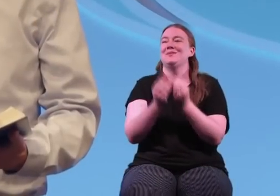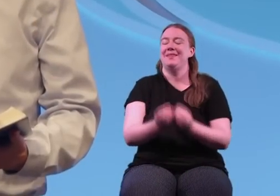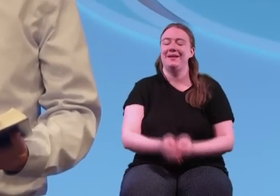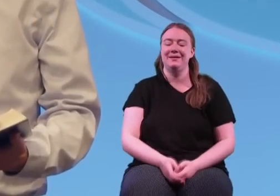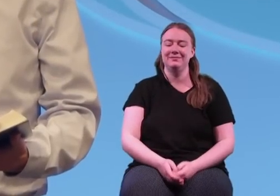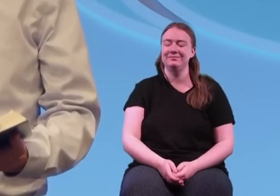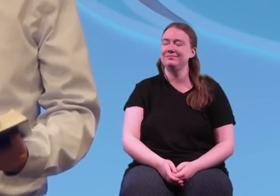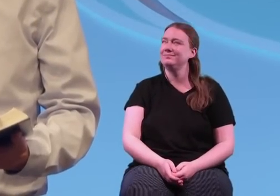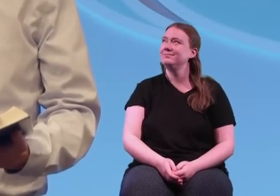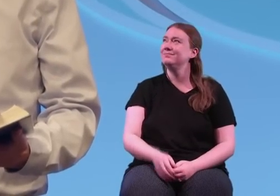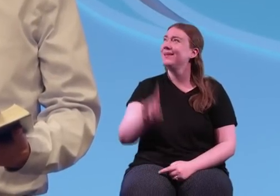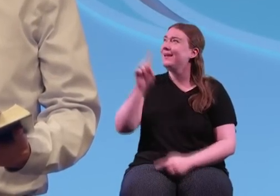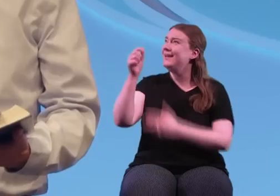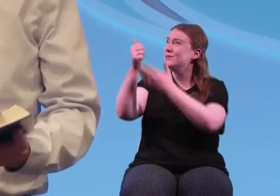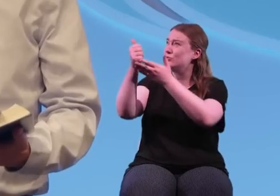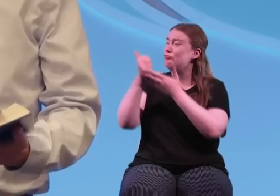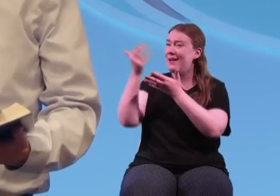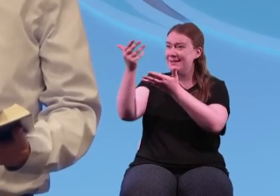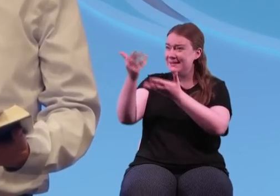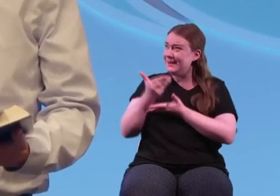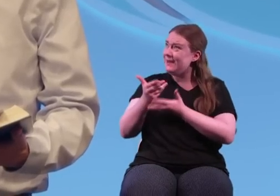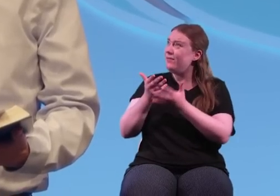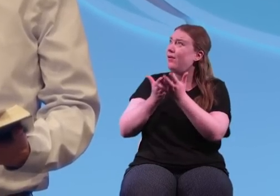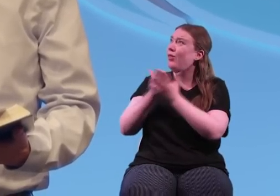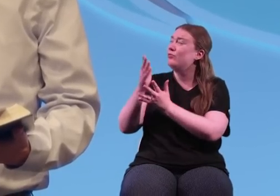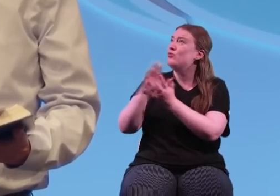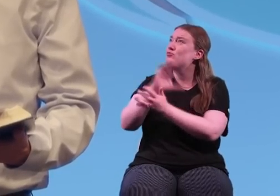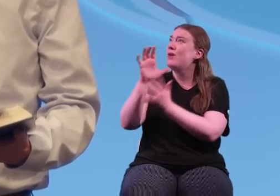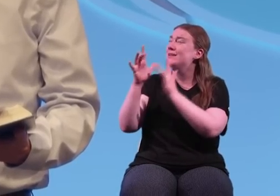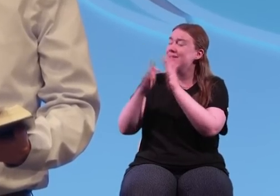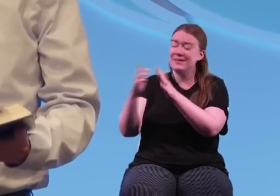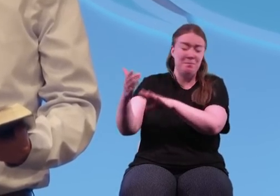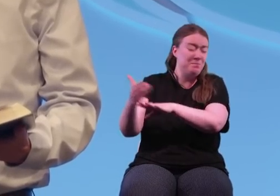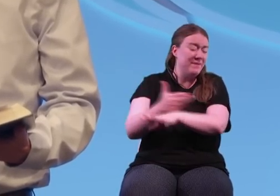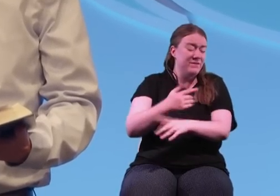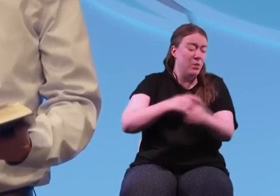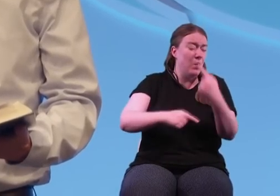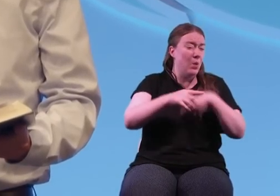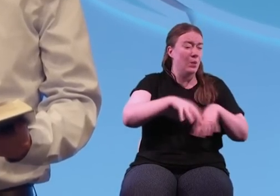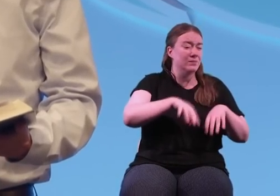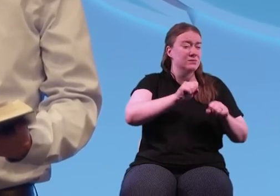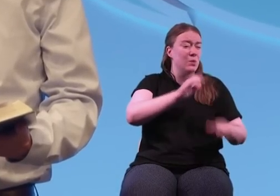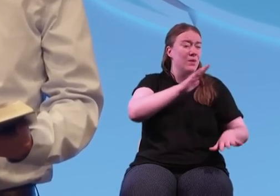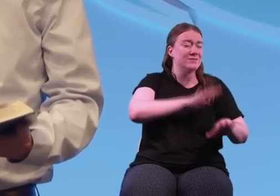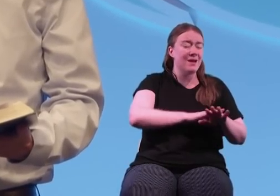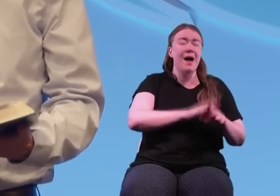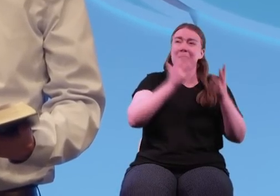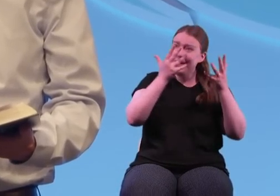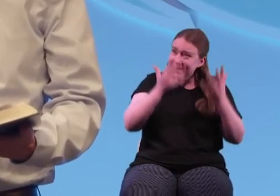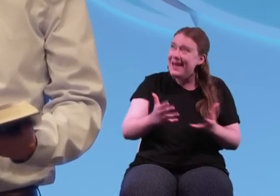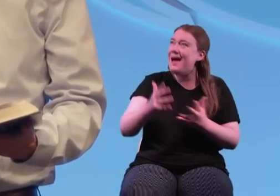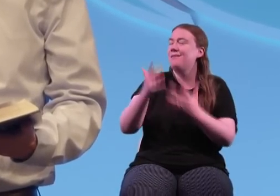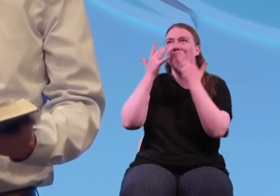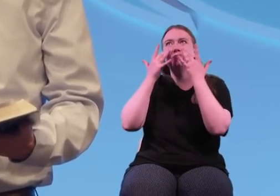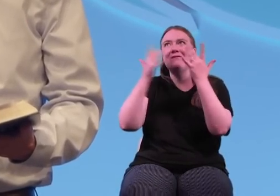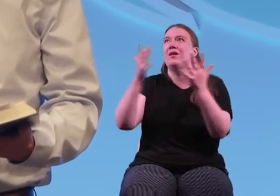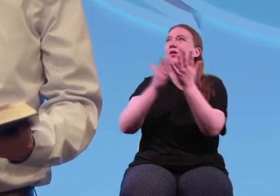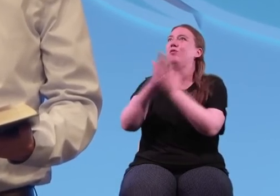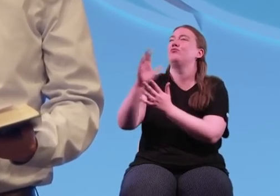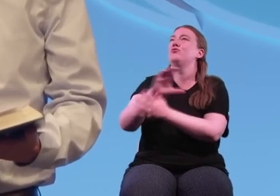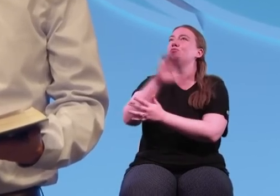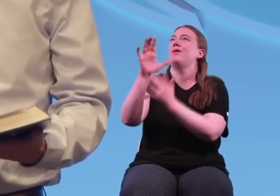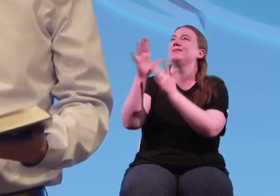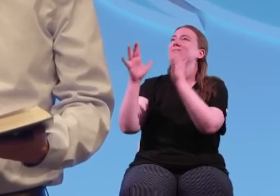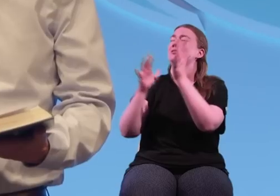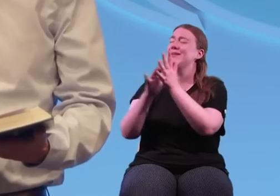This grace was given us in Christ Jesus before the beginning of time, but it's now been revealed through the appearing of our Savior, Christ Jesus, who's destroyed